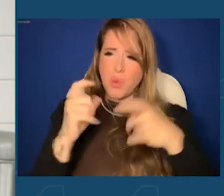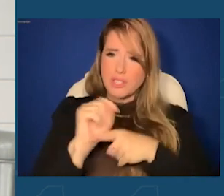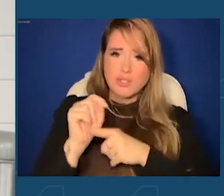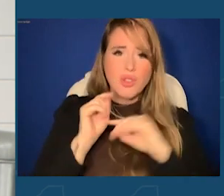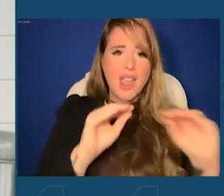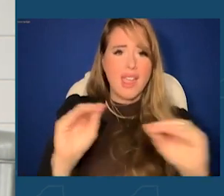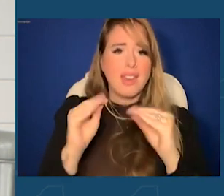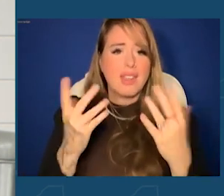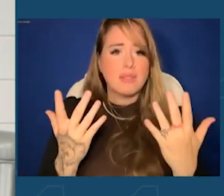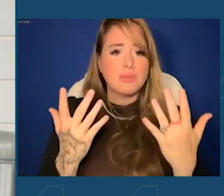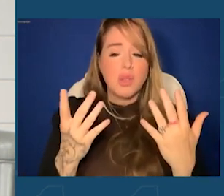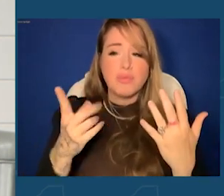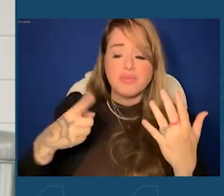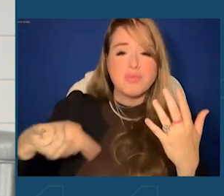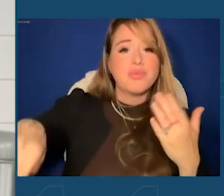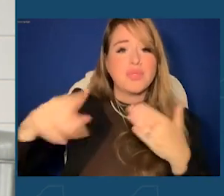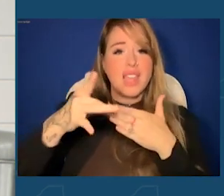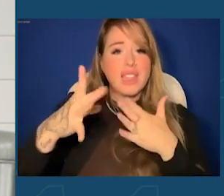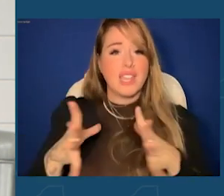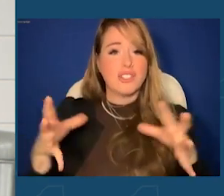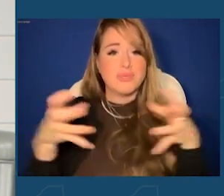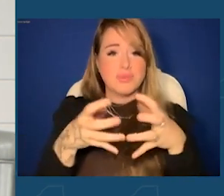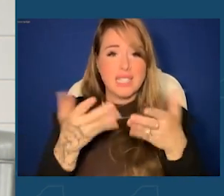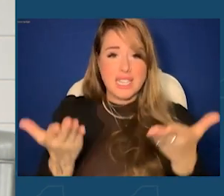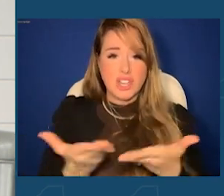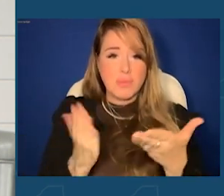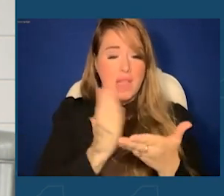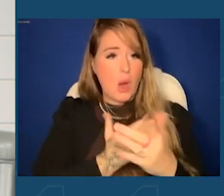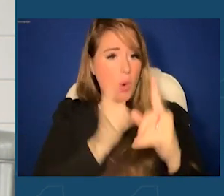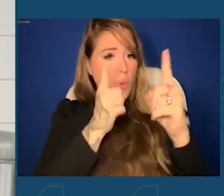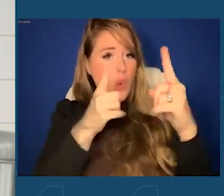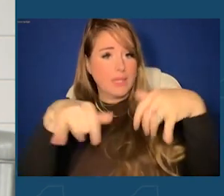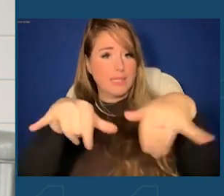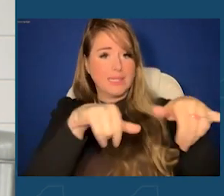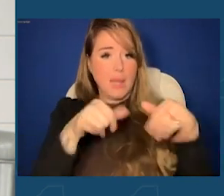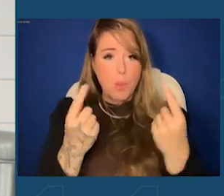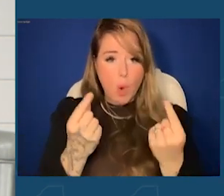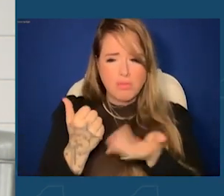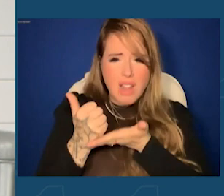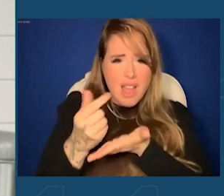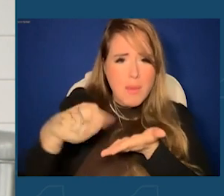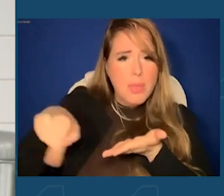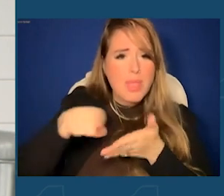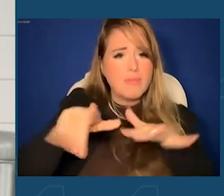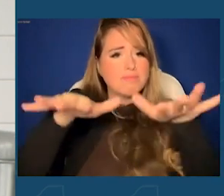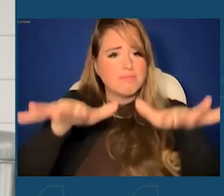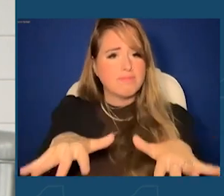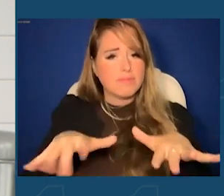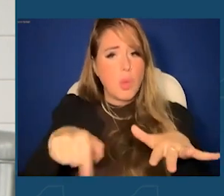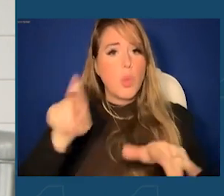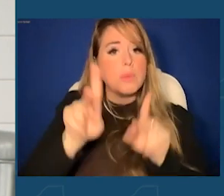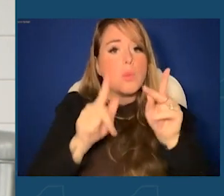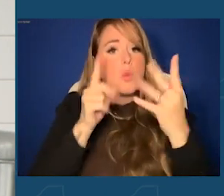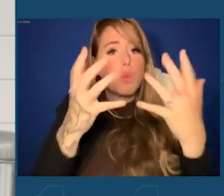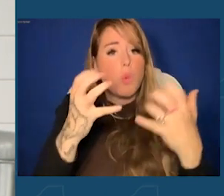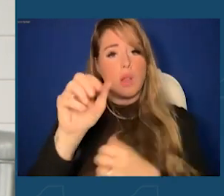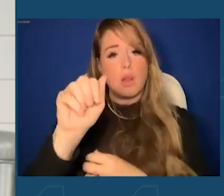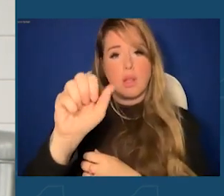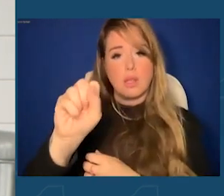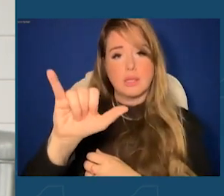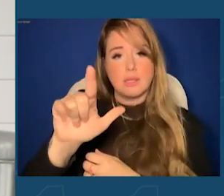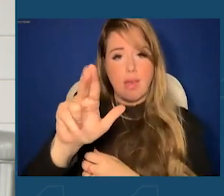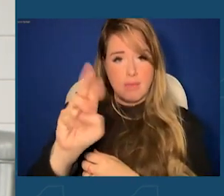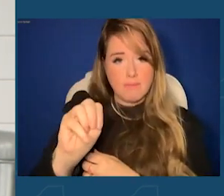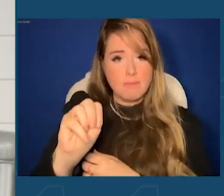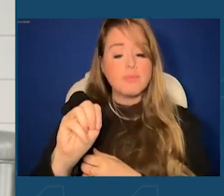these leaders and all of you, in a common goal. That is to get them situated, these asylum seekers situated, get them shelter, get